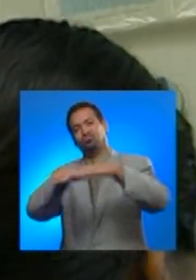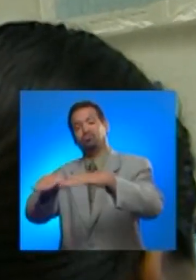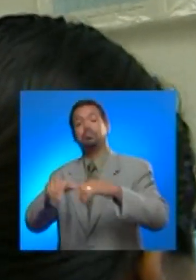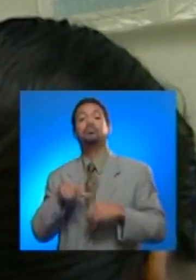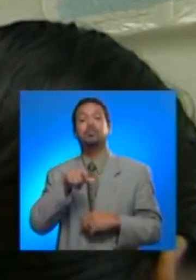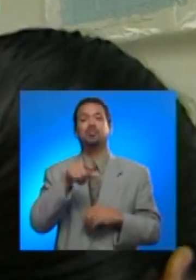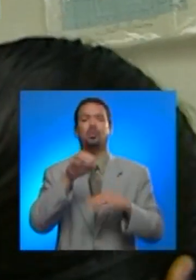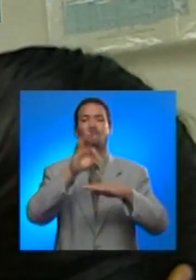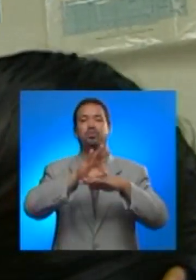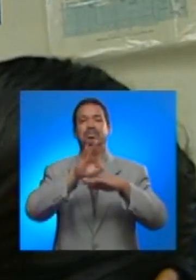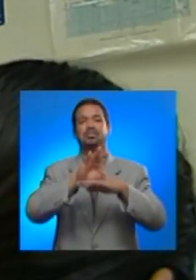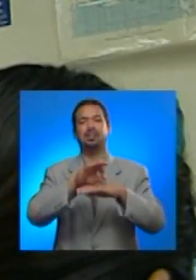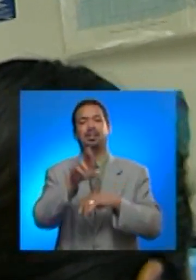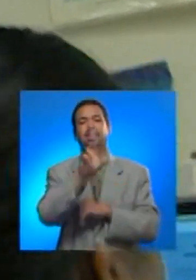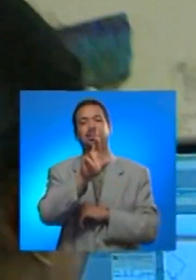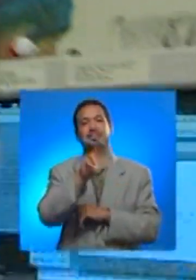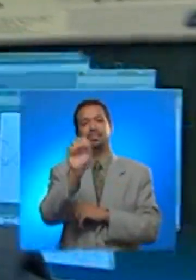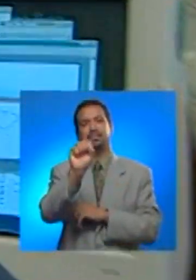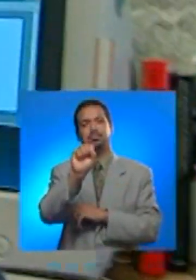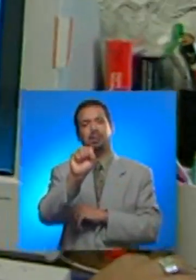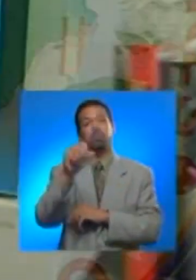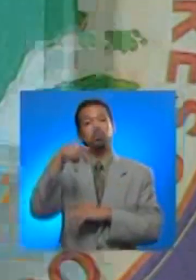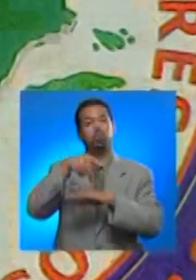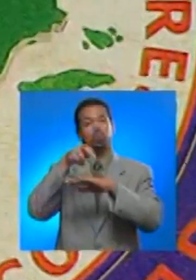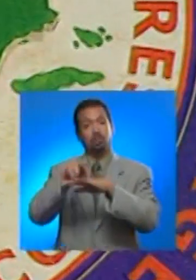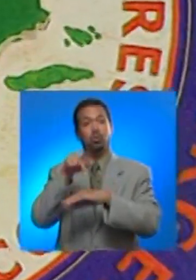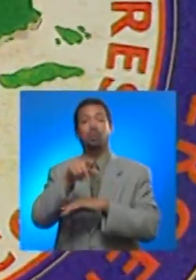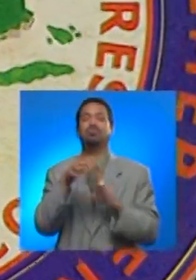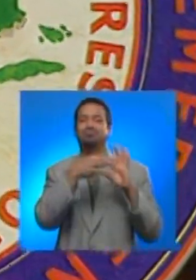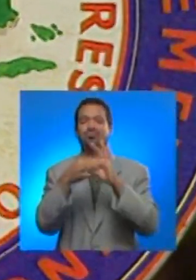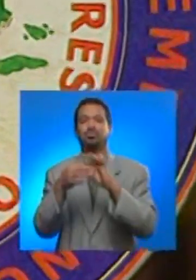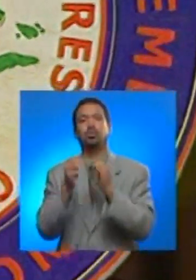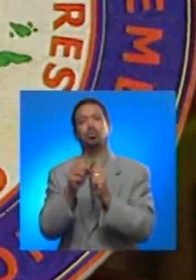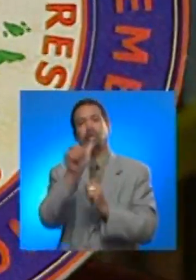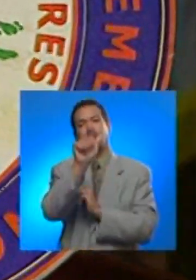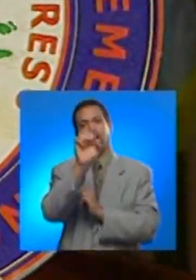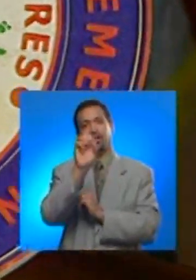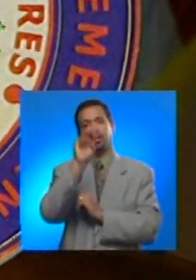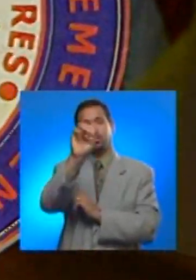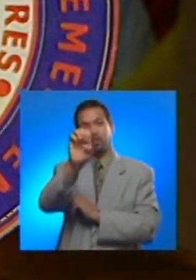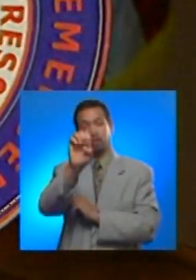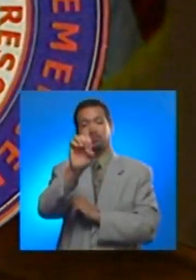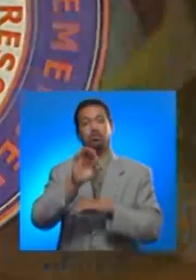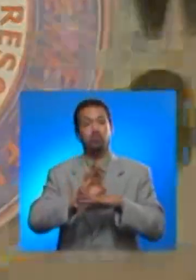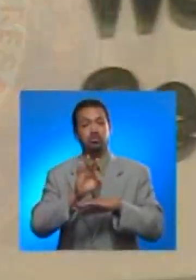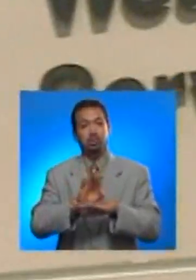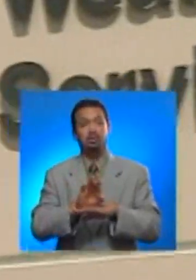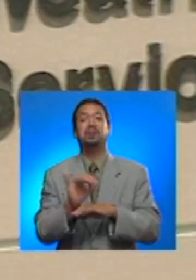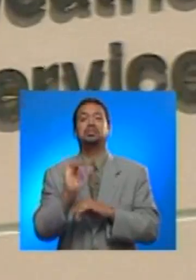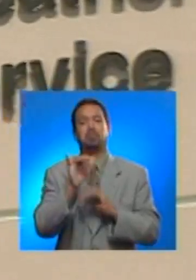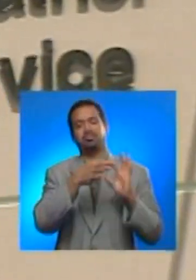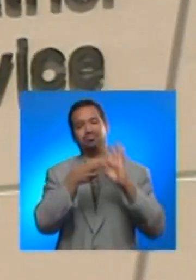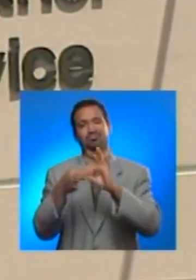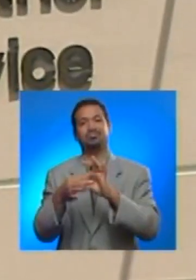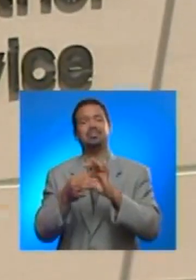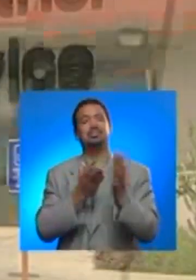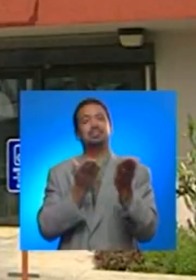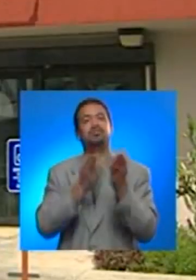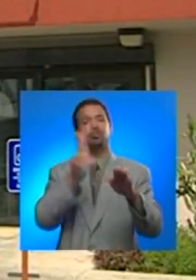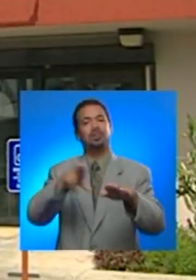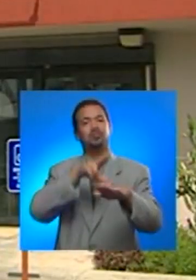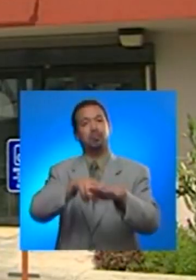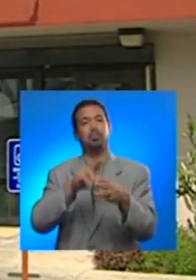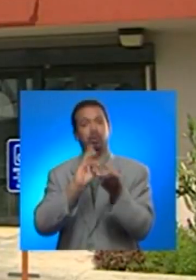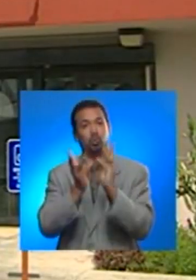The Puerto Rico Seismic Network, in coordination with the State Emergency and Disaster Management Agency and the National Weather